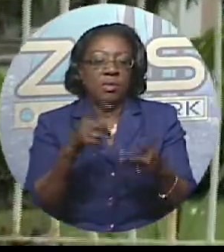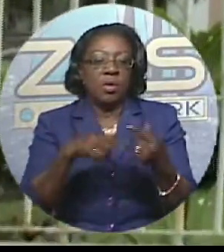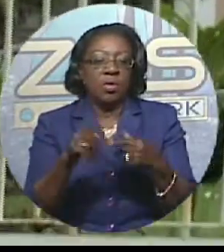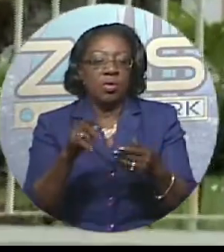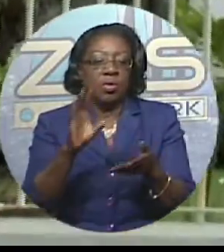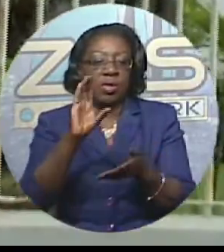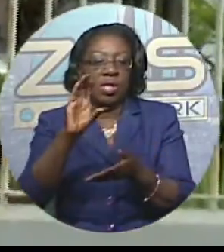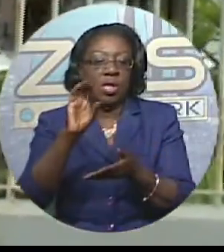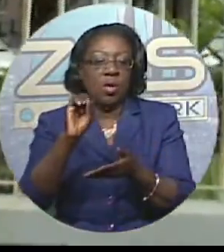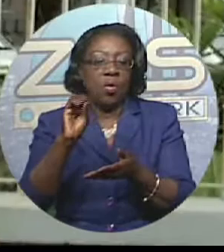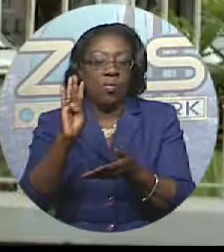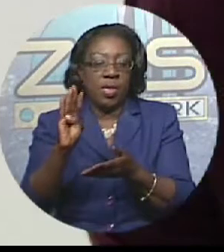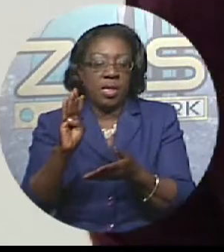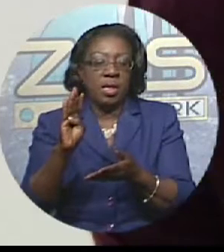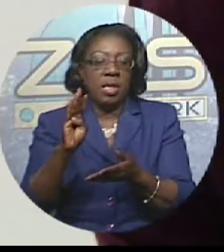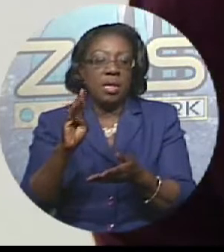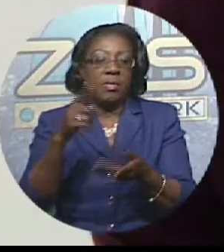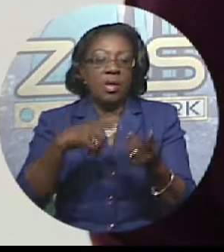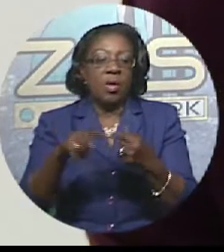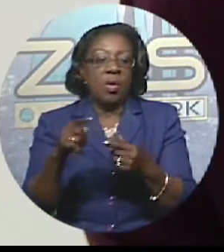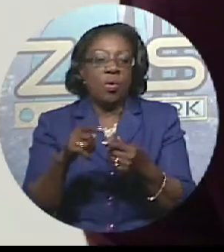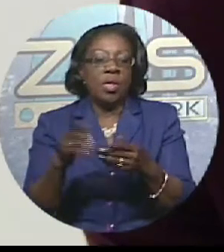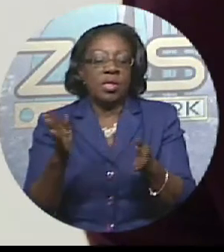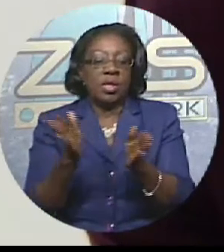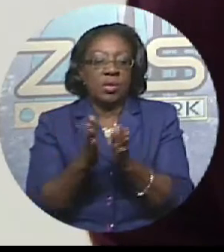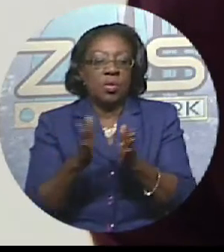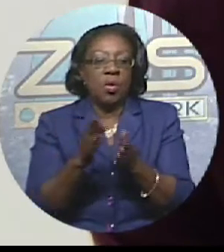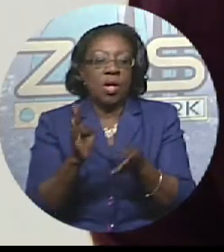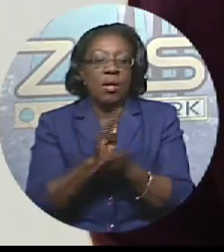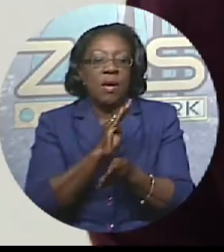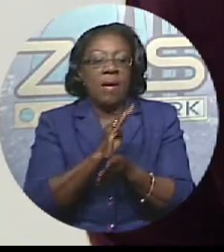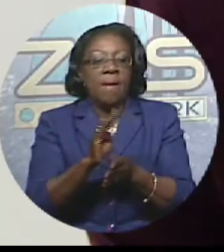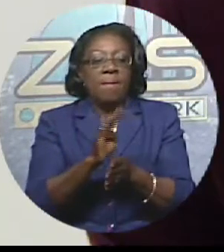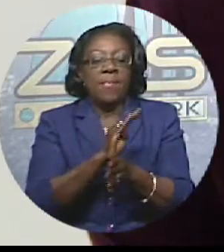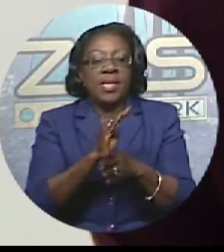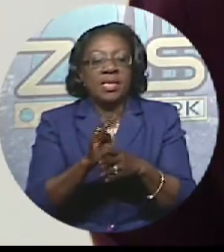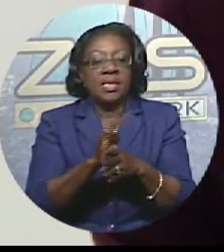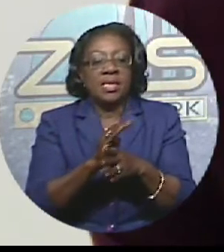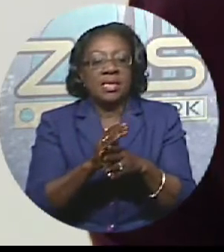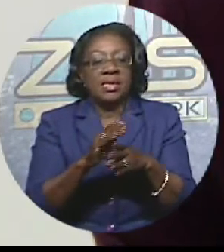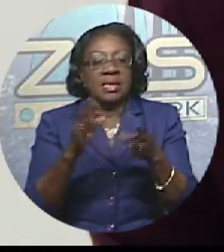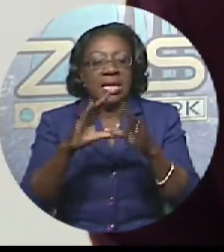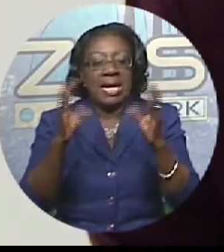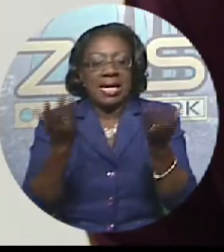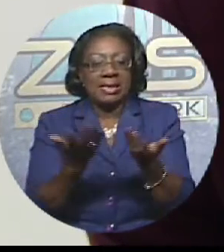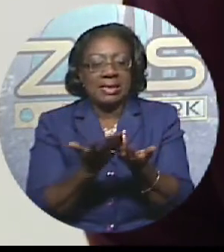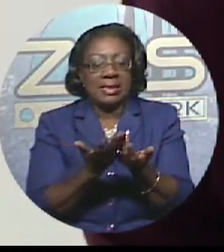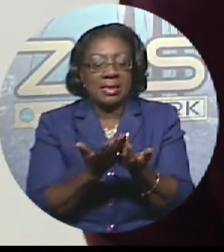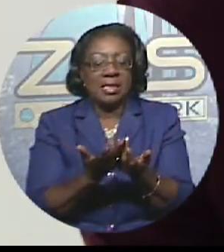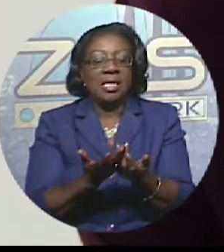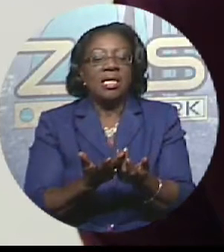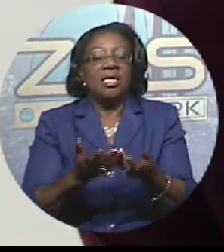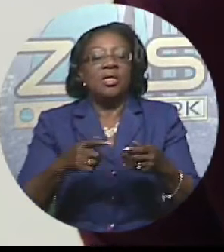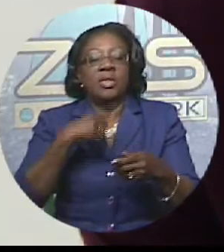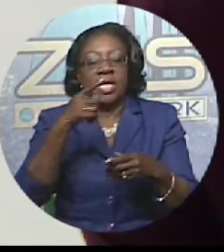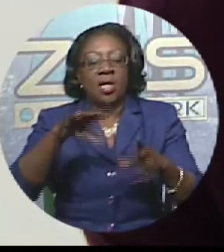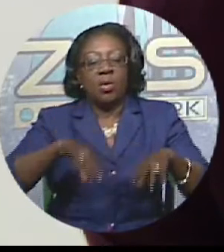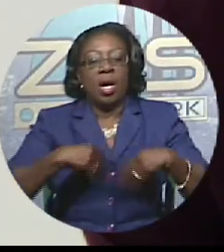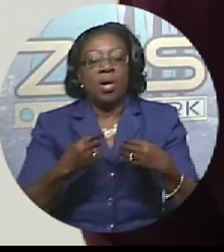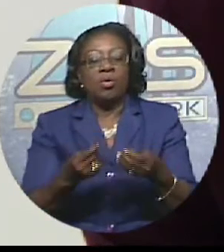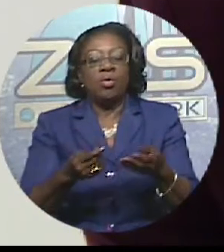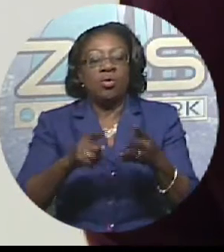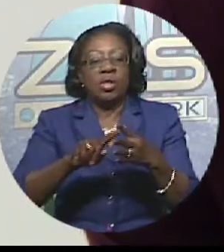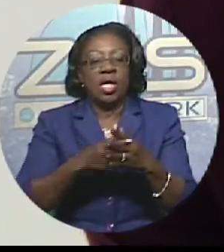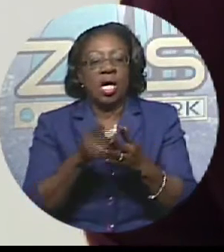will be able to attend. And it's a small business course designed to teach you how to start your own business, own and operate